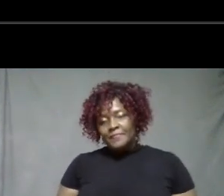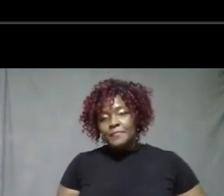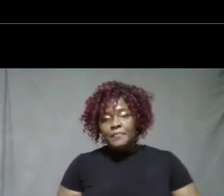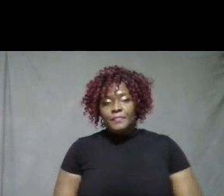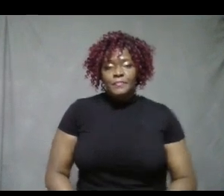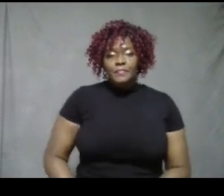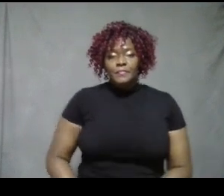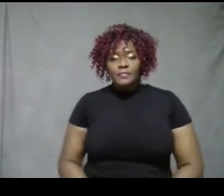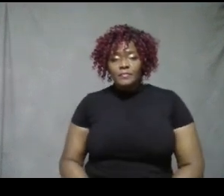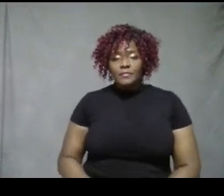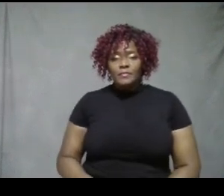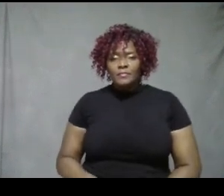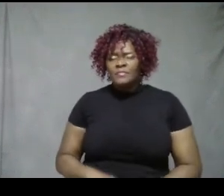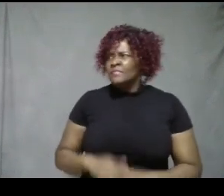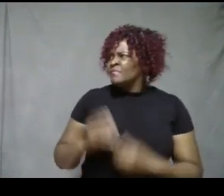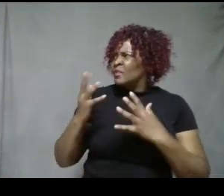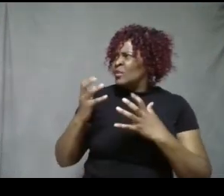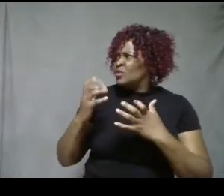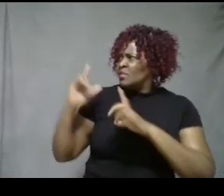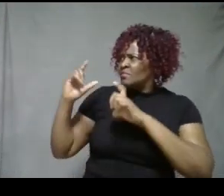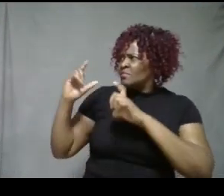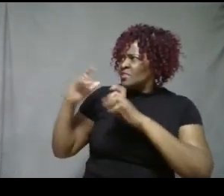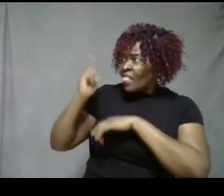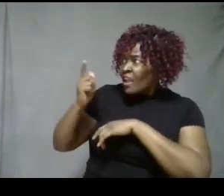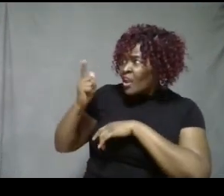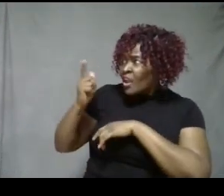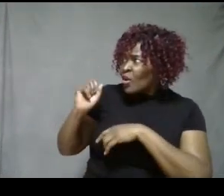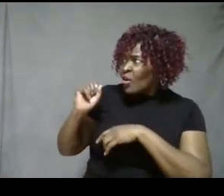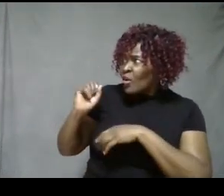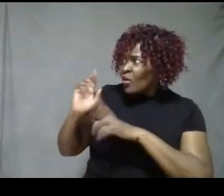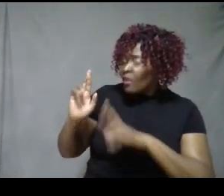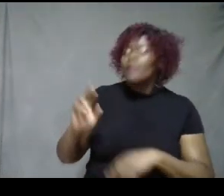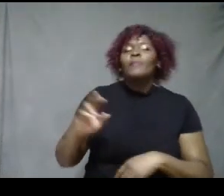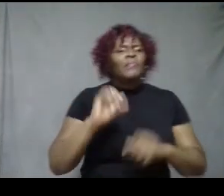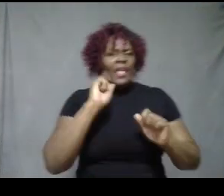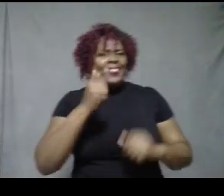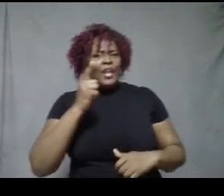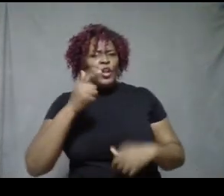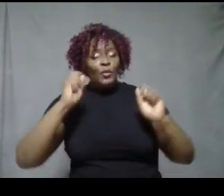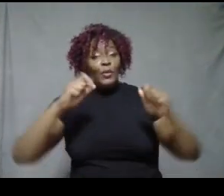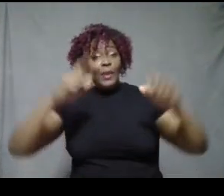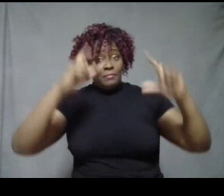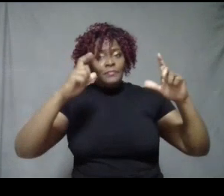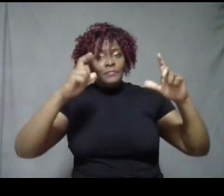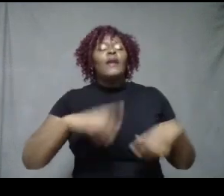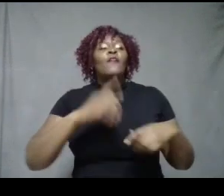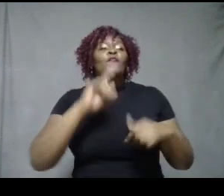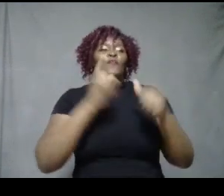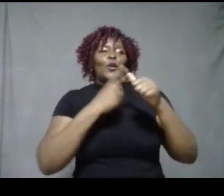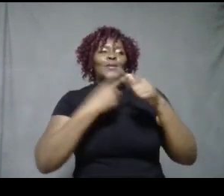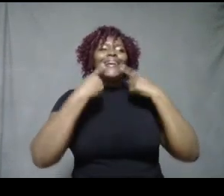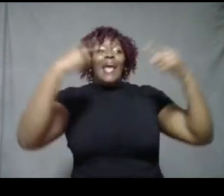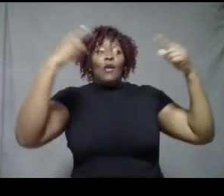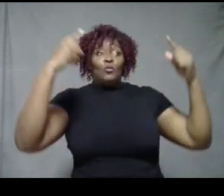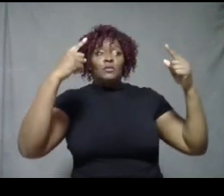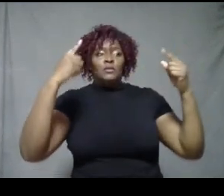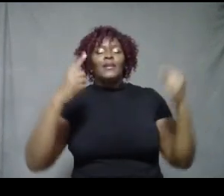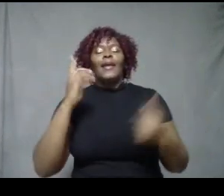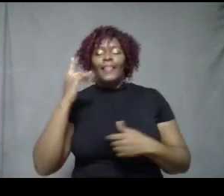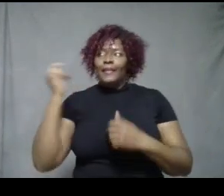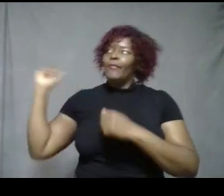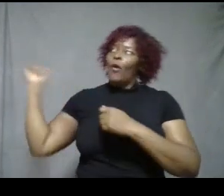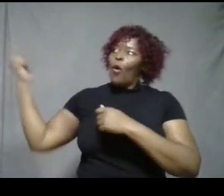Do you want to do pictures after, or? We can do pictures after. You can make all your announcements and we'll come down. Okay, perfect. Yep. I know you have a